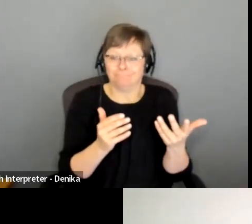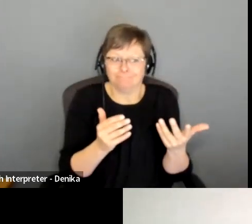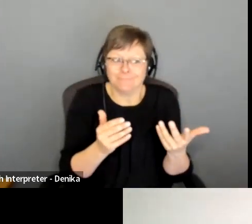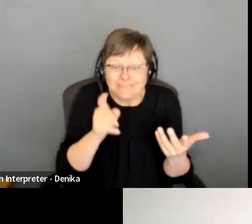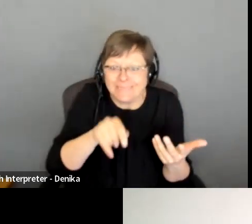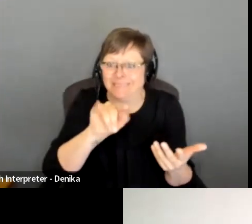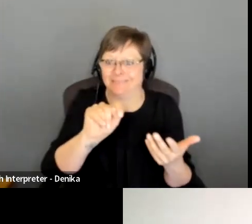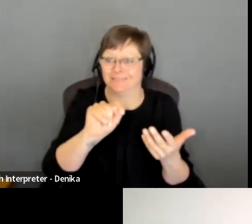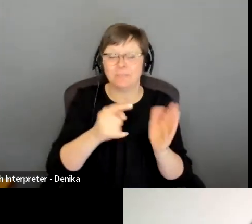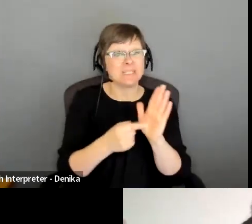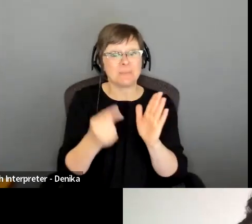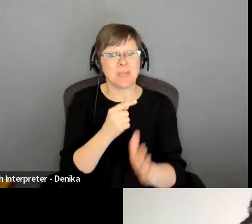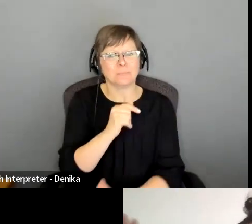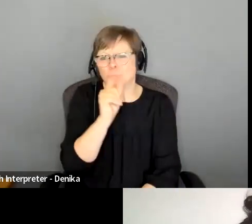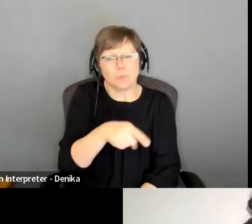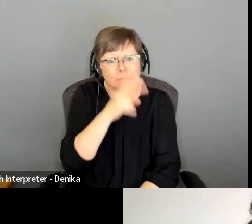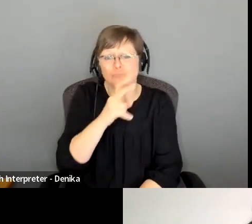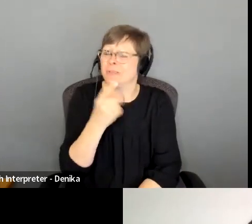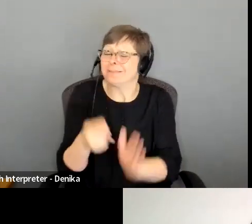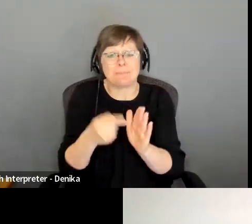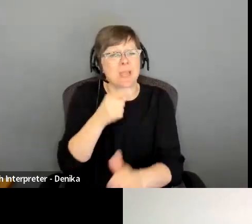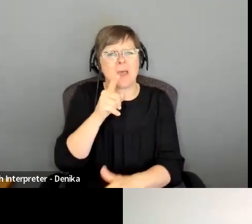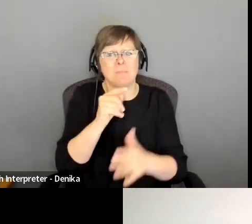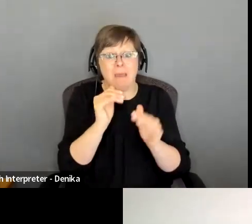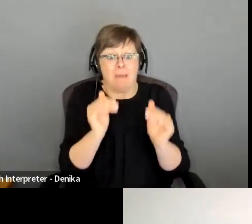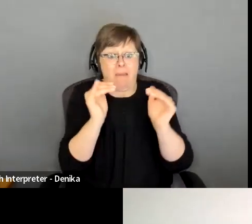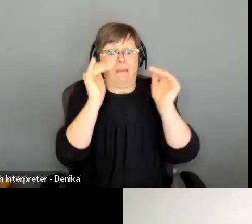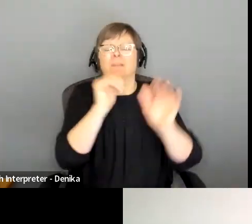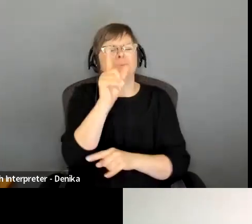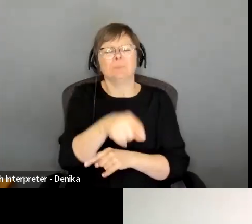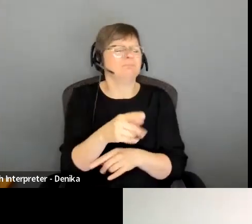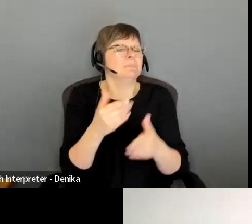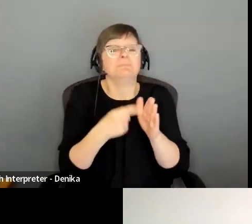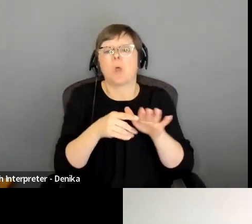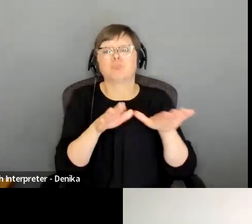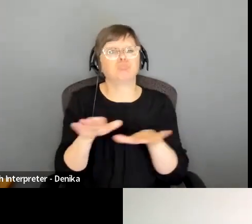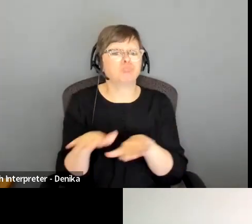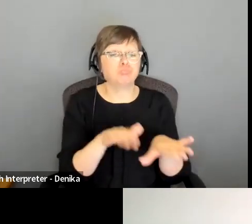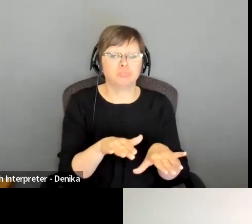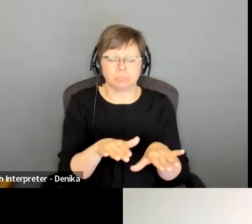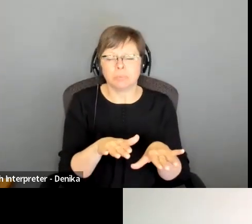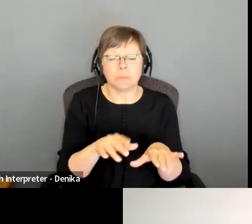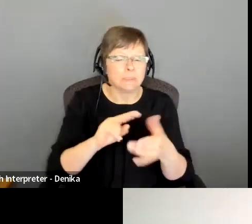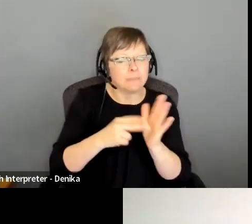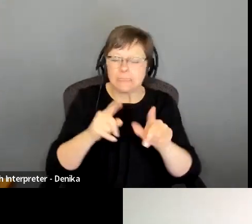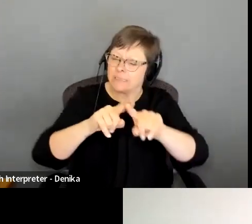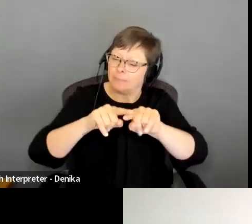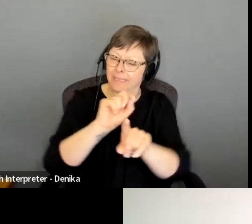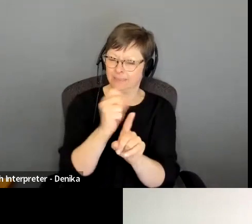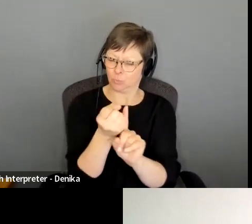when does it not need to be so strict? How? Those kinds of questions that you can ask the room you're working in.